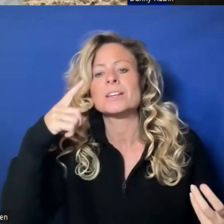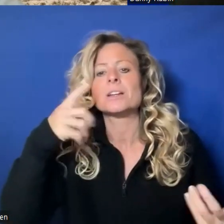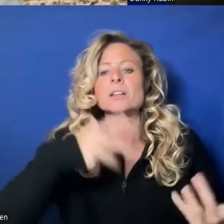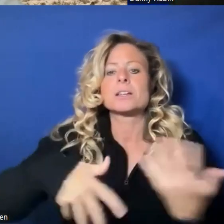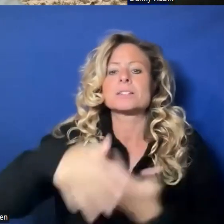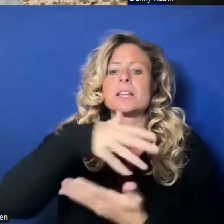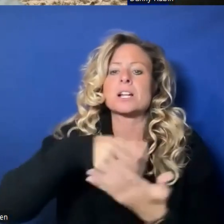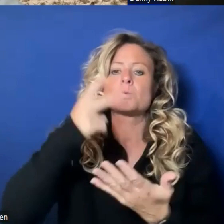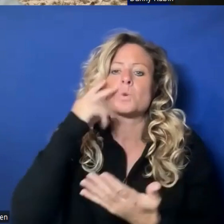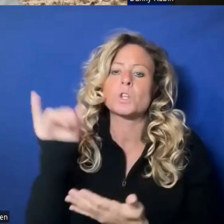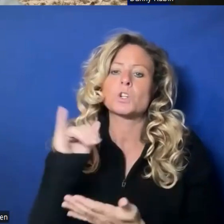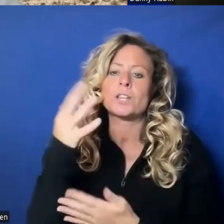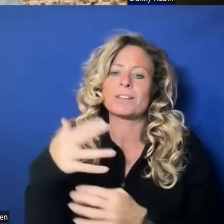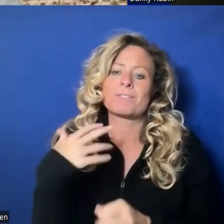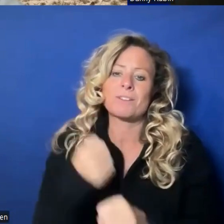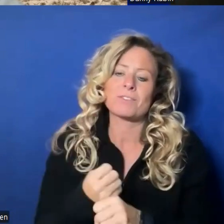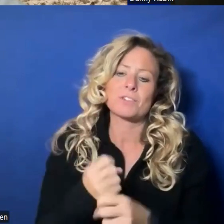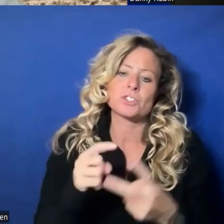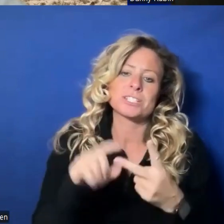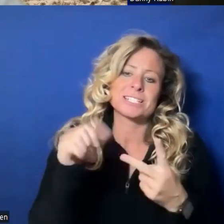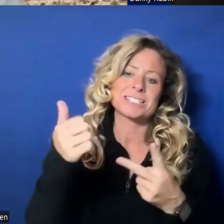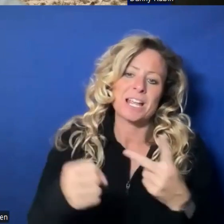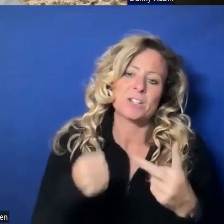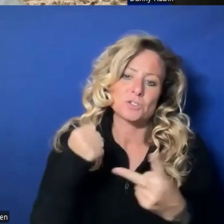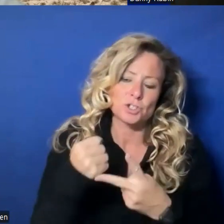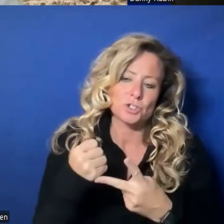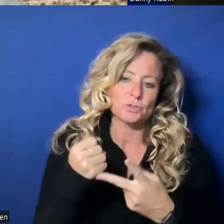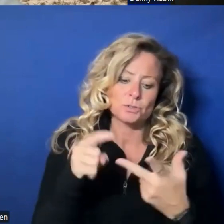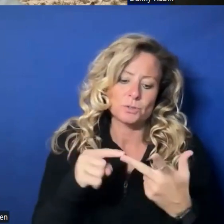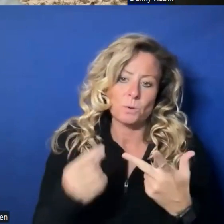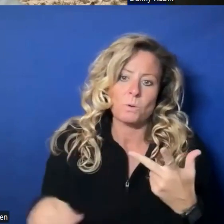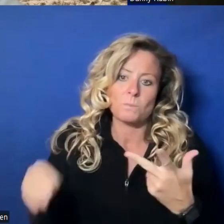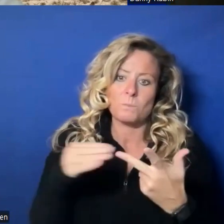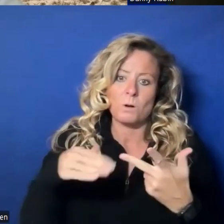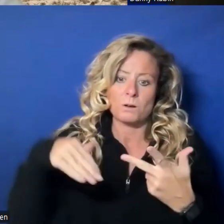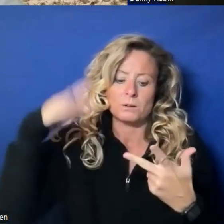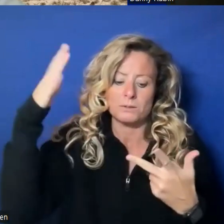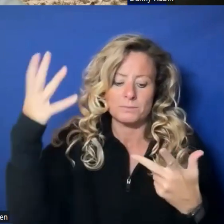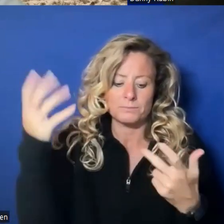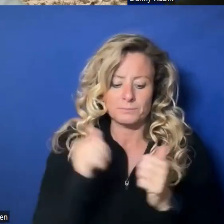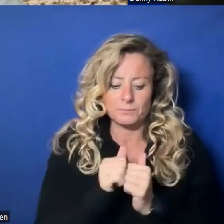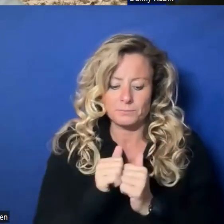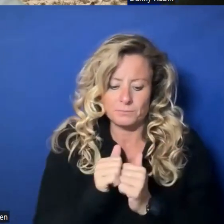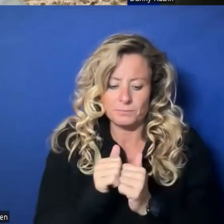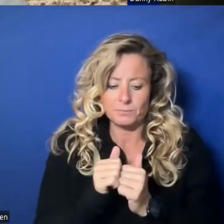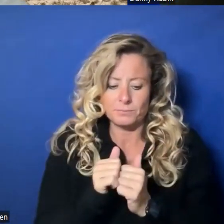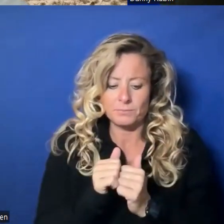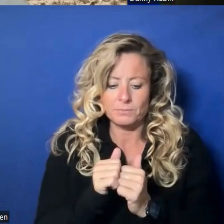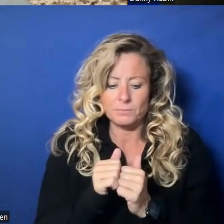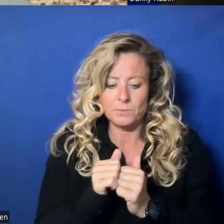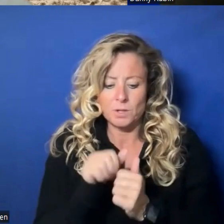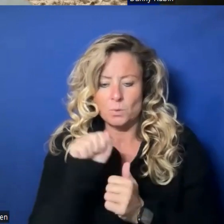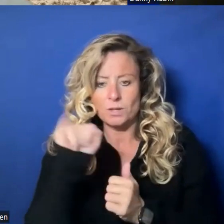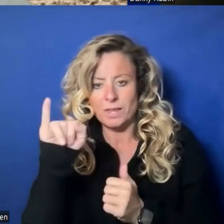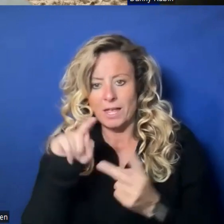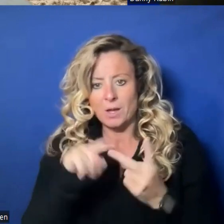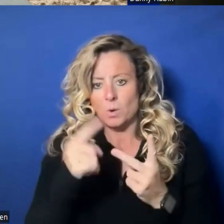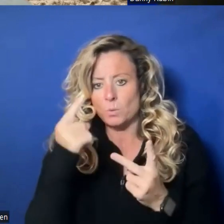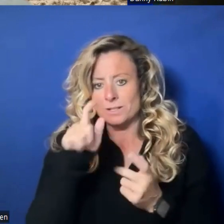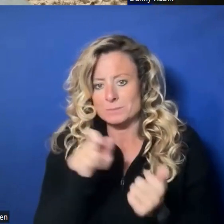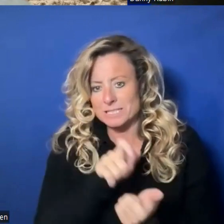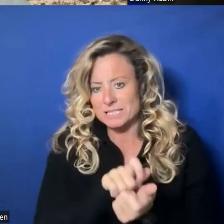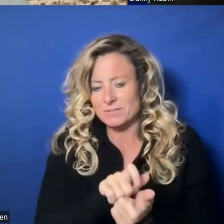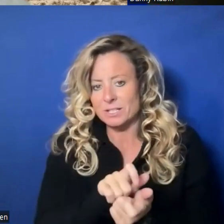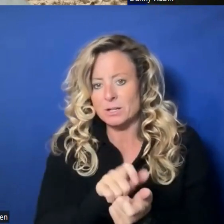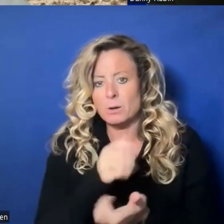look like in 5 years, 10 years, or more, like with AI, or even just one specific